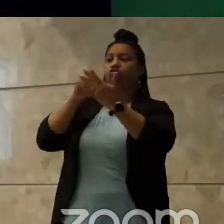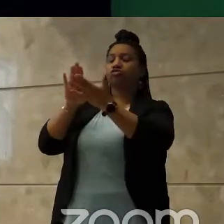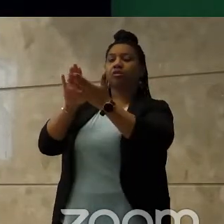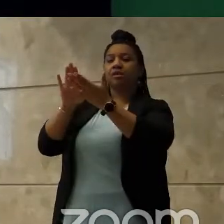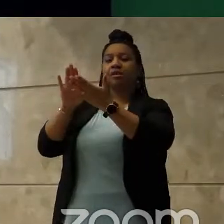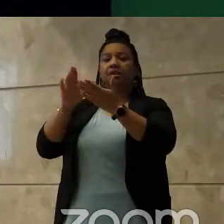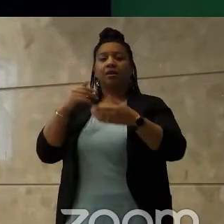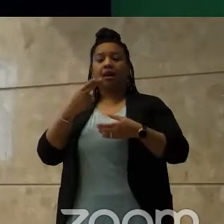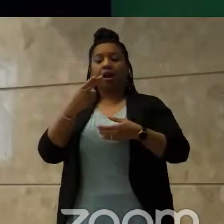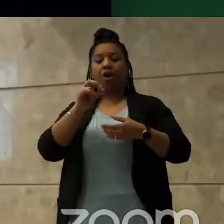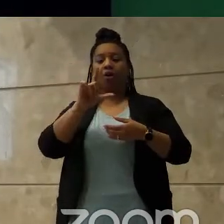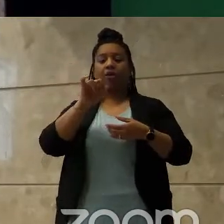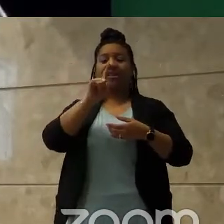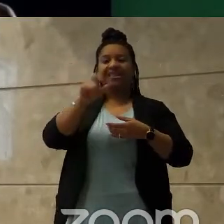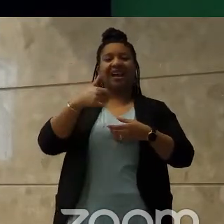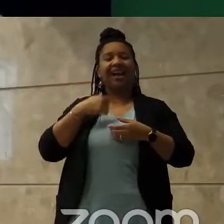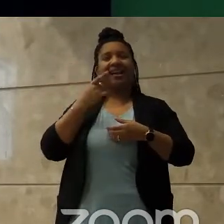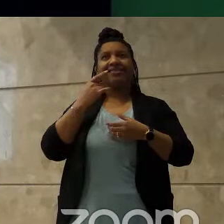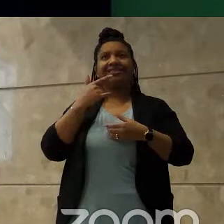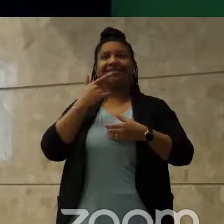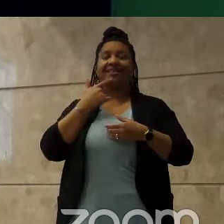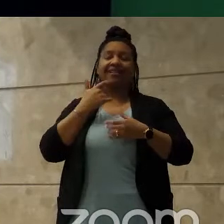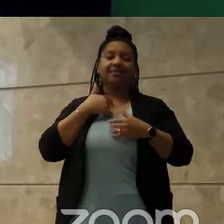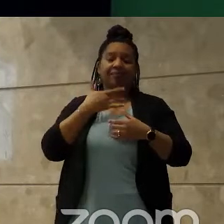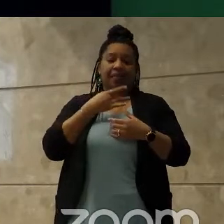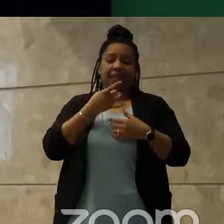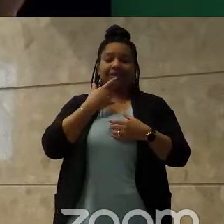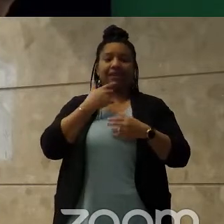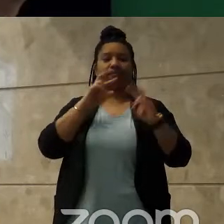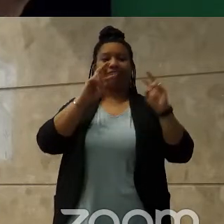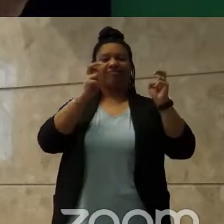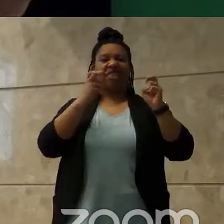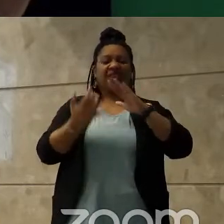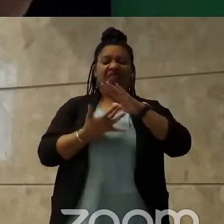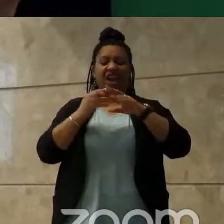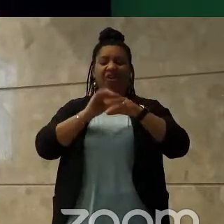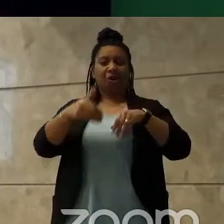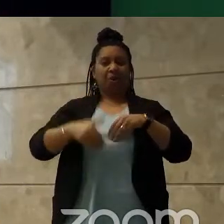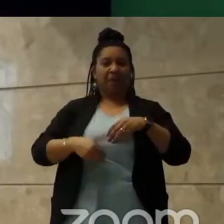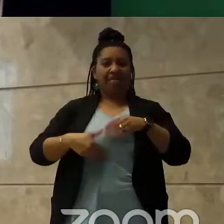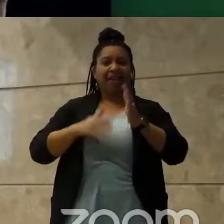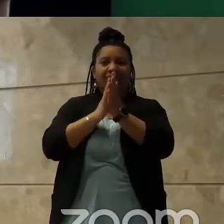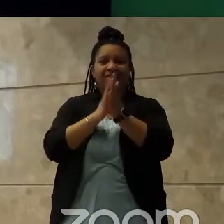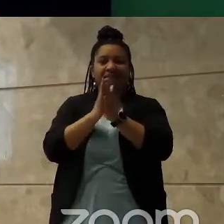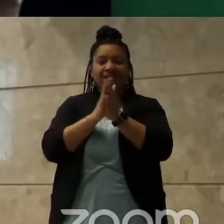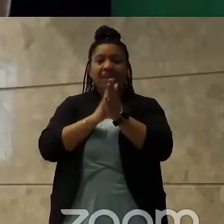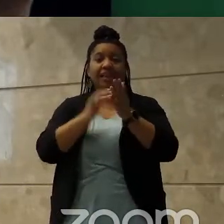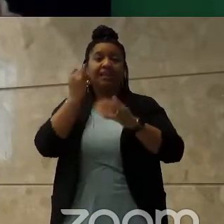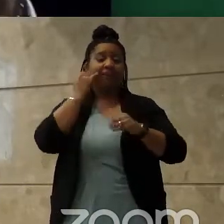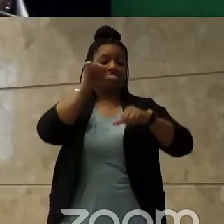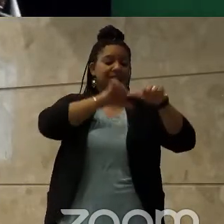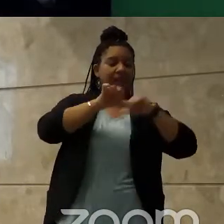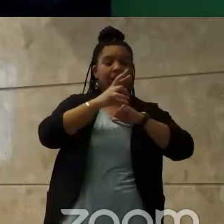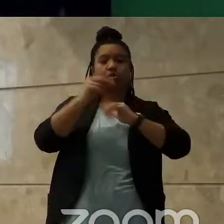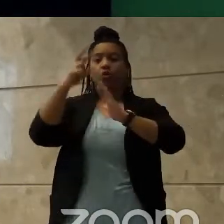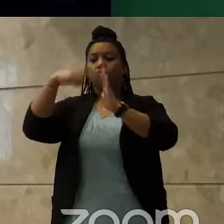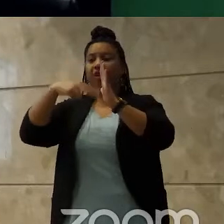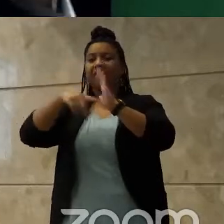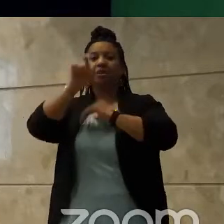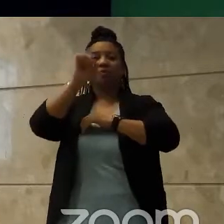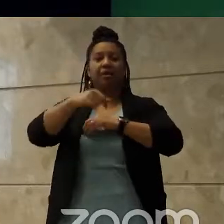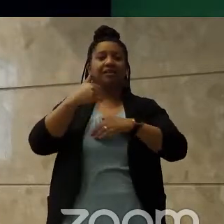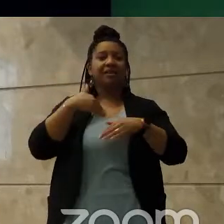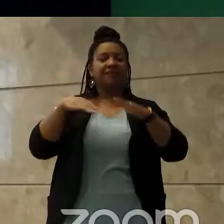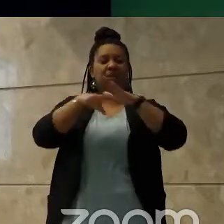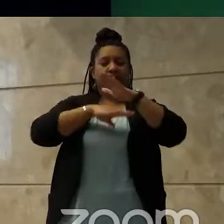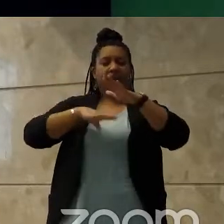fire in the belly, but a minimum level of scoring, and whether it's about the science background or reading skills, you've got to have the basic